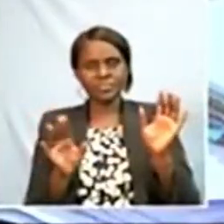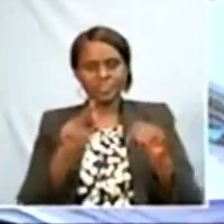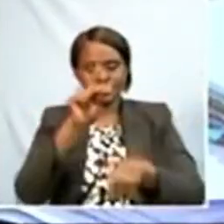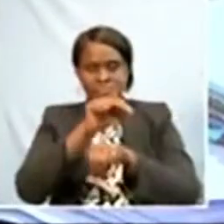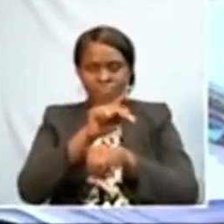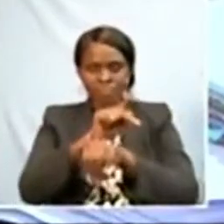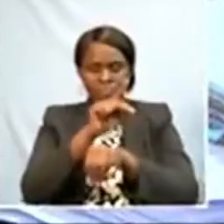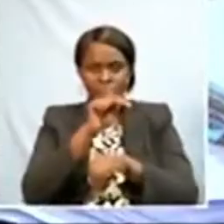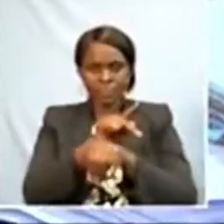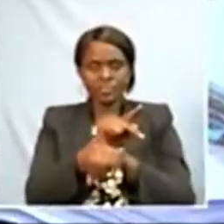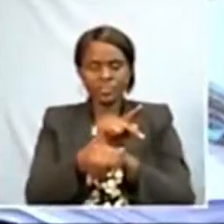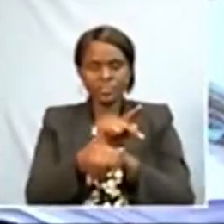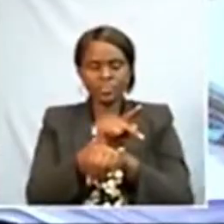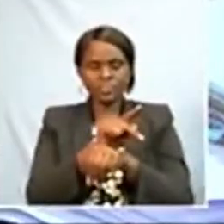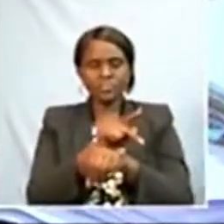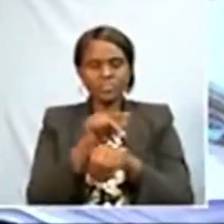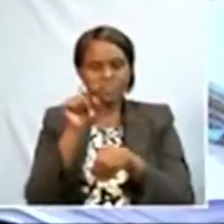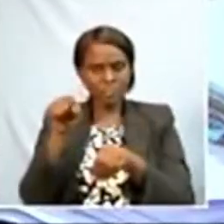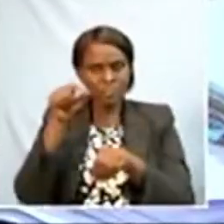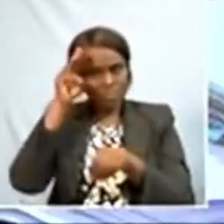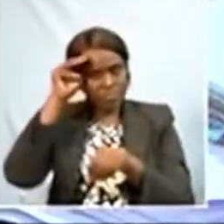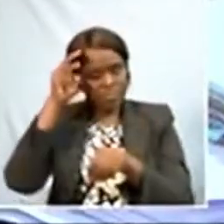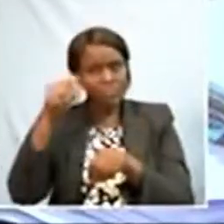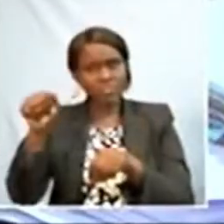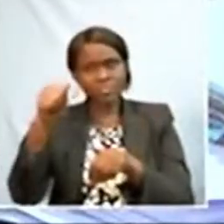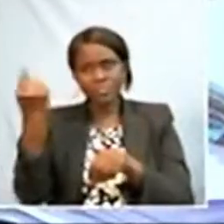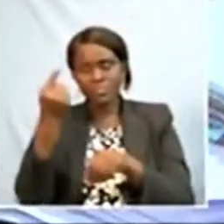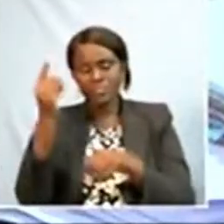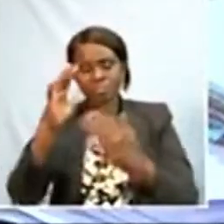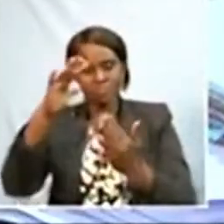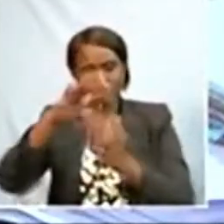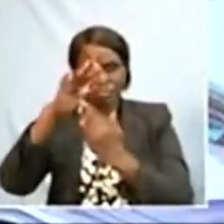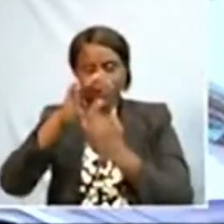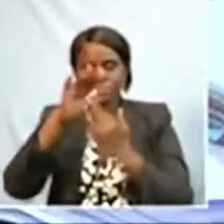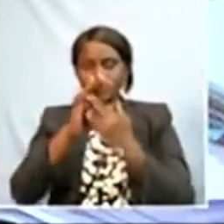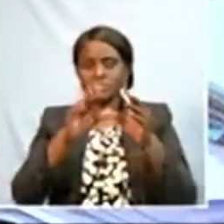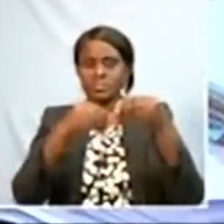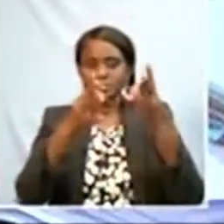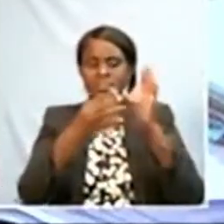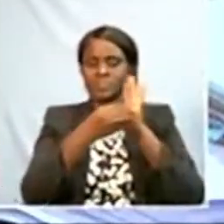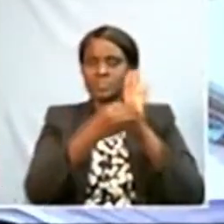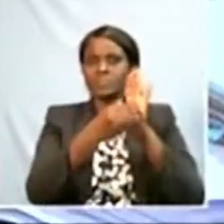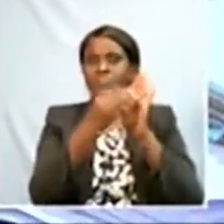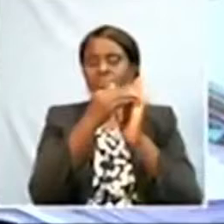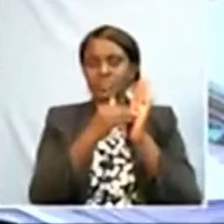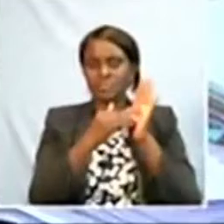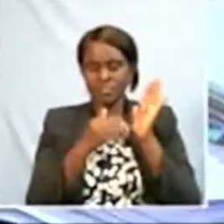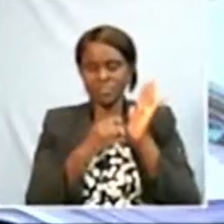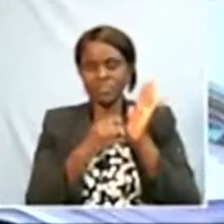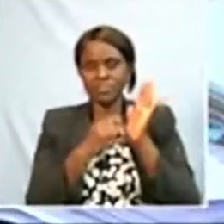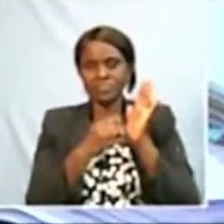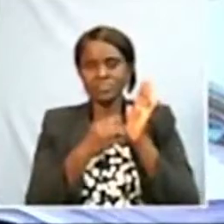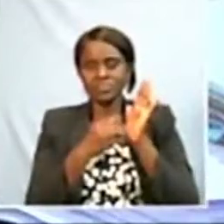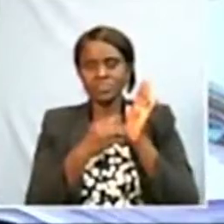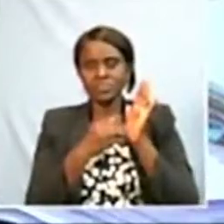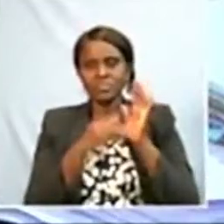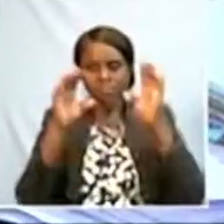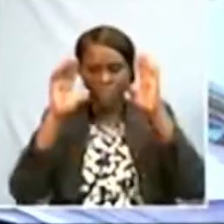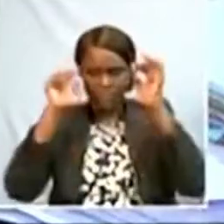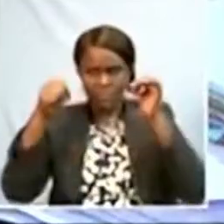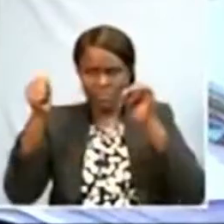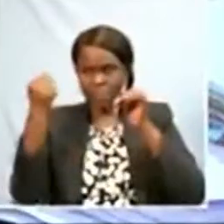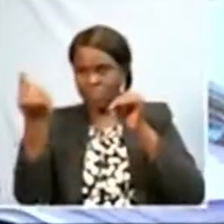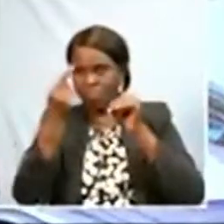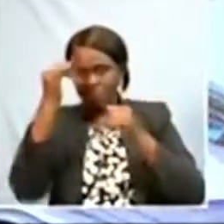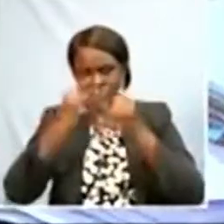projects. The Minister of Law Government only ends at giving guidelines. The President